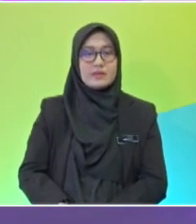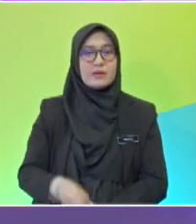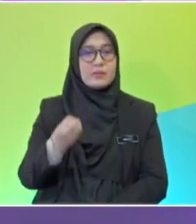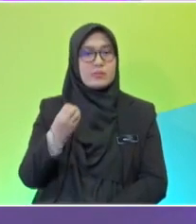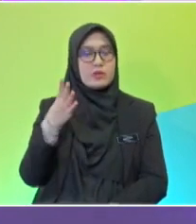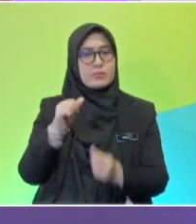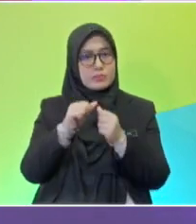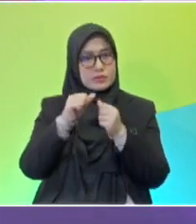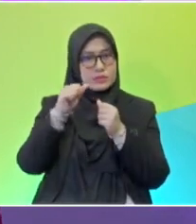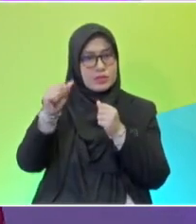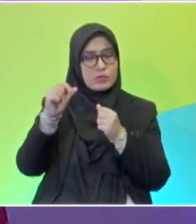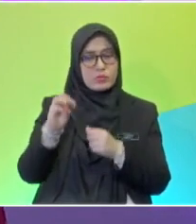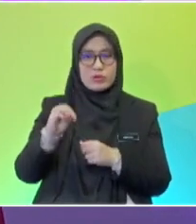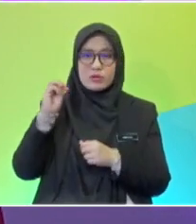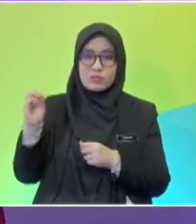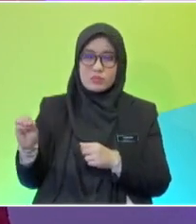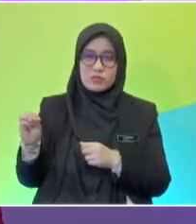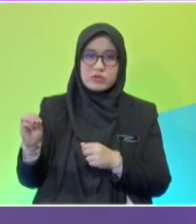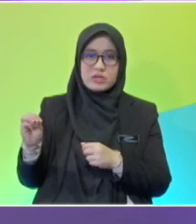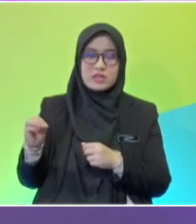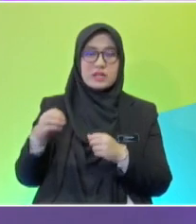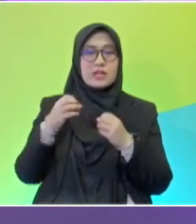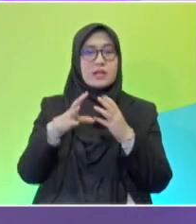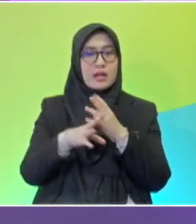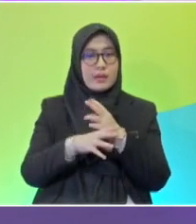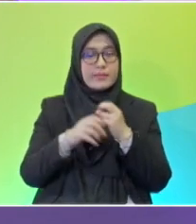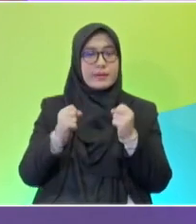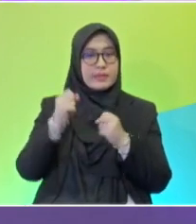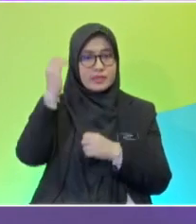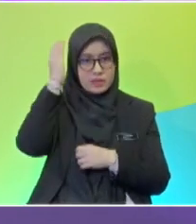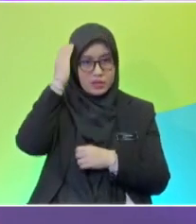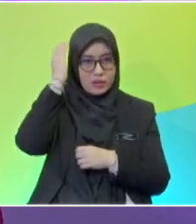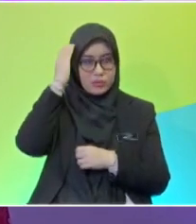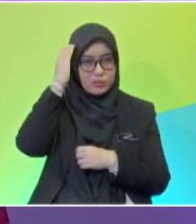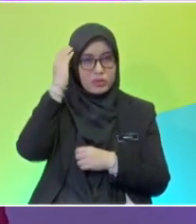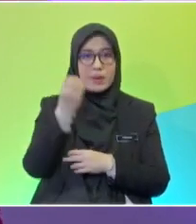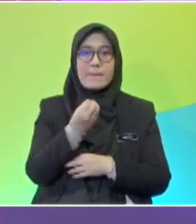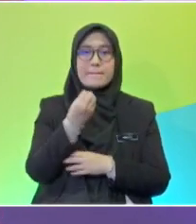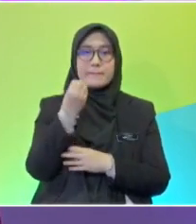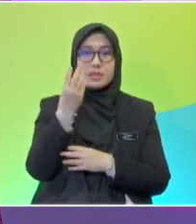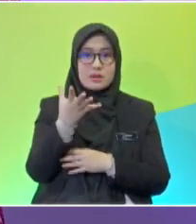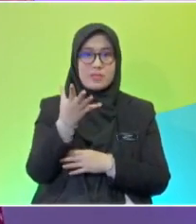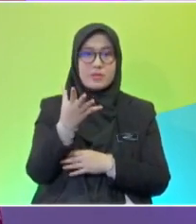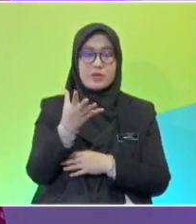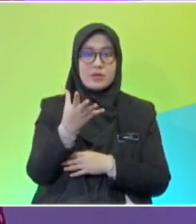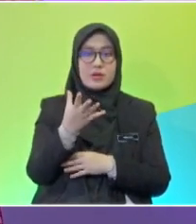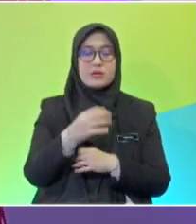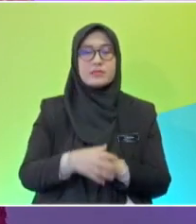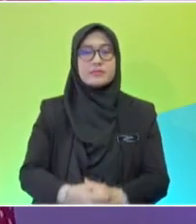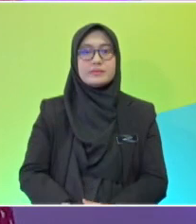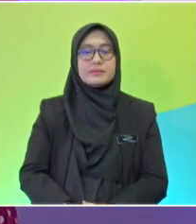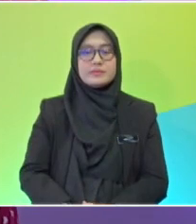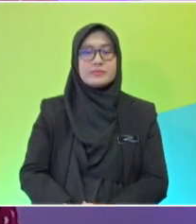they progressed? Are they still at band 2 or 3, or are they progressing? So that's why we have